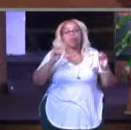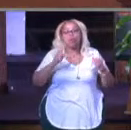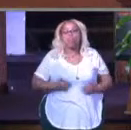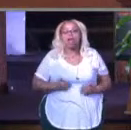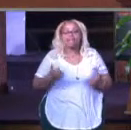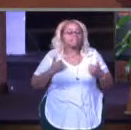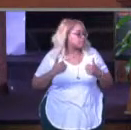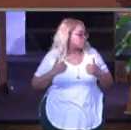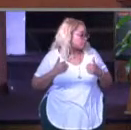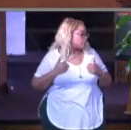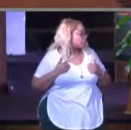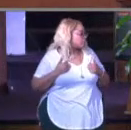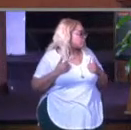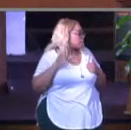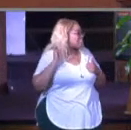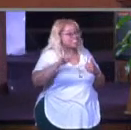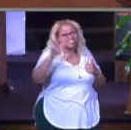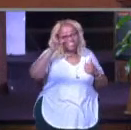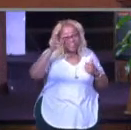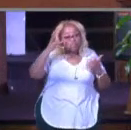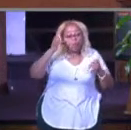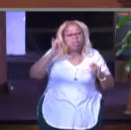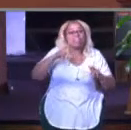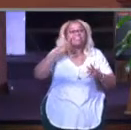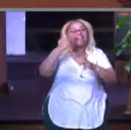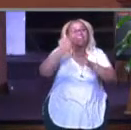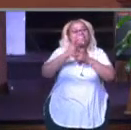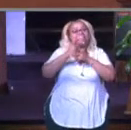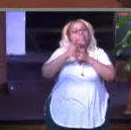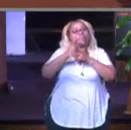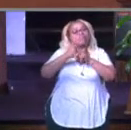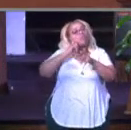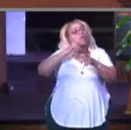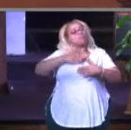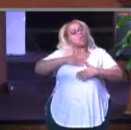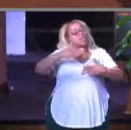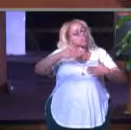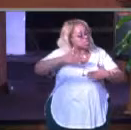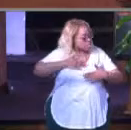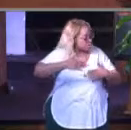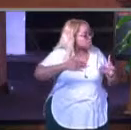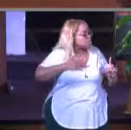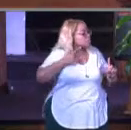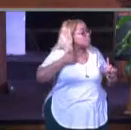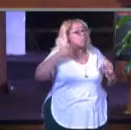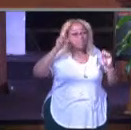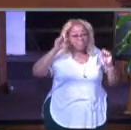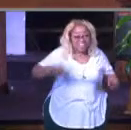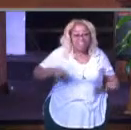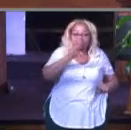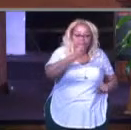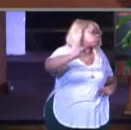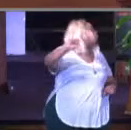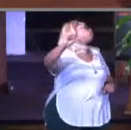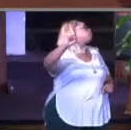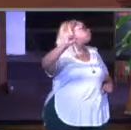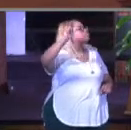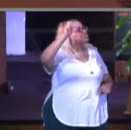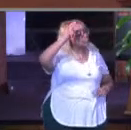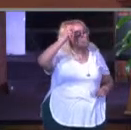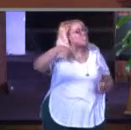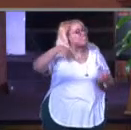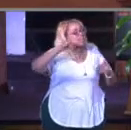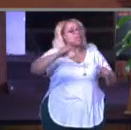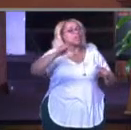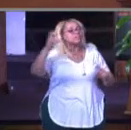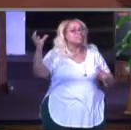life. And that's what the enemy wants, to keep us from breathing. But we can resist the devil and